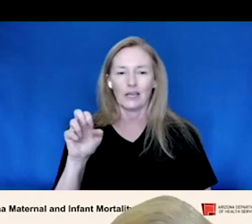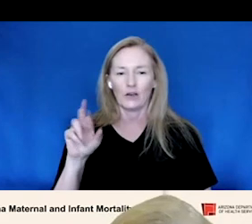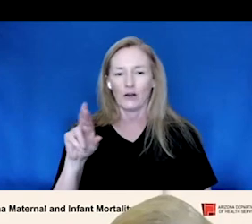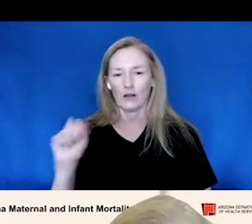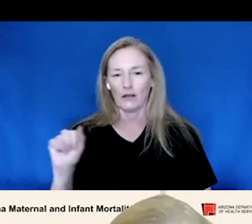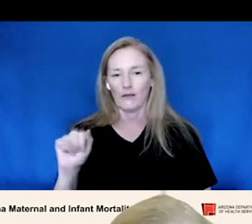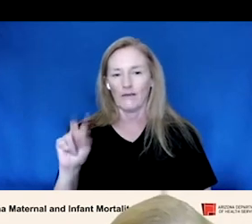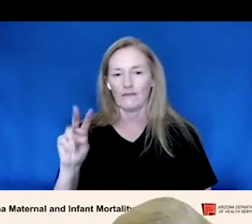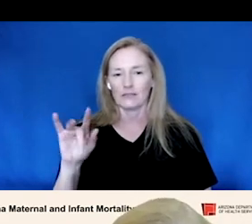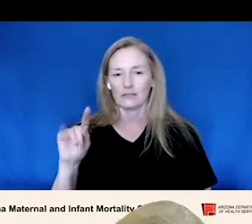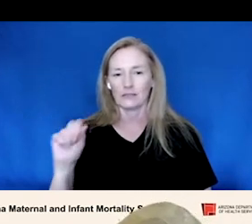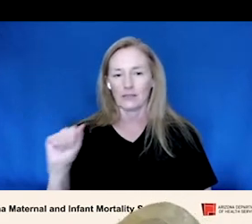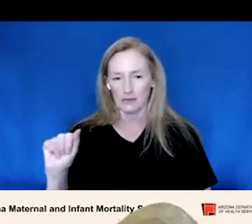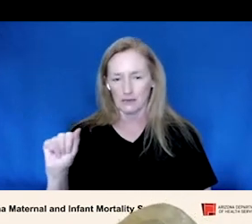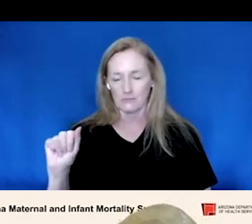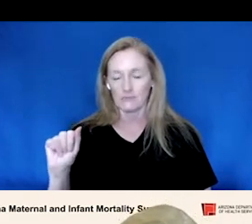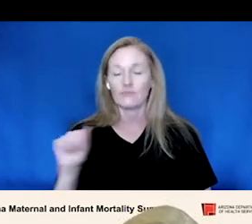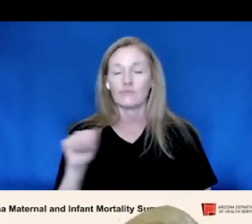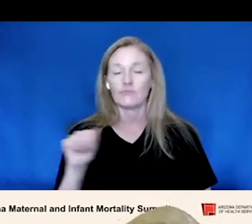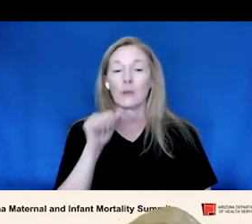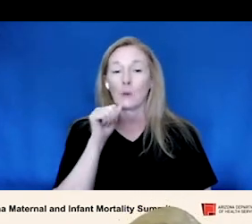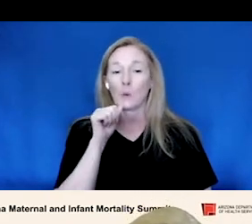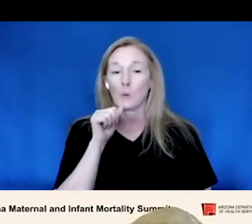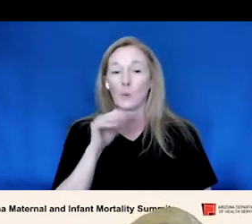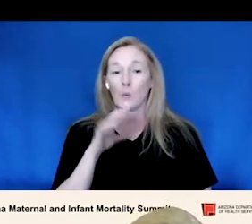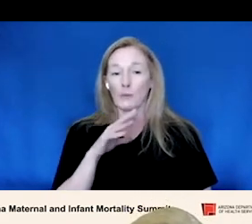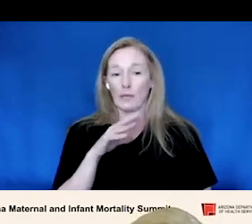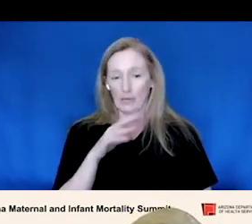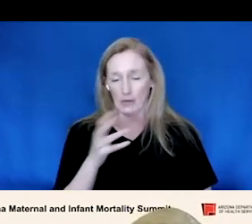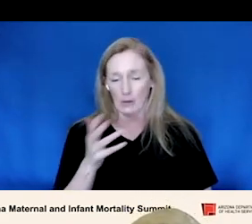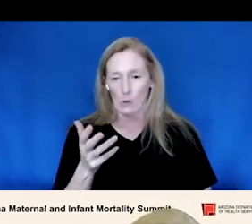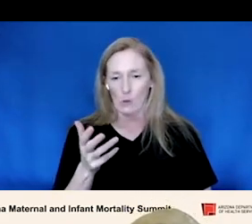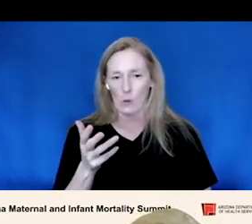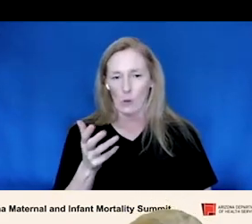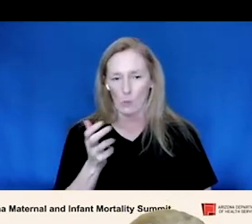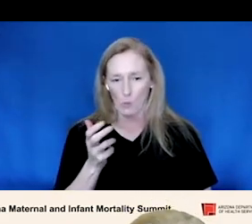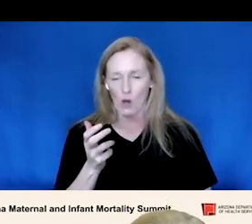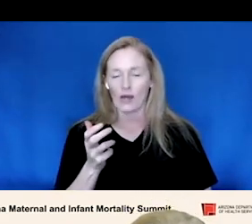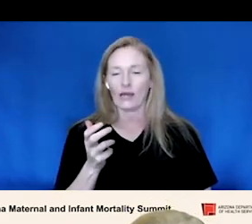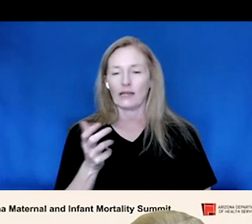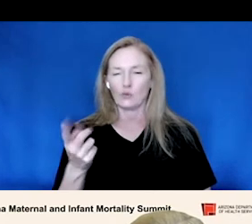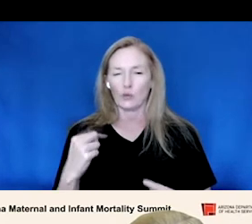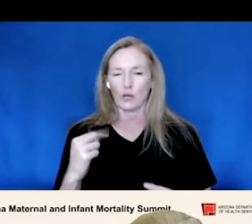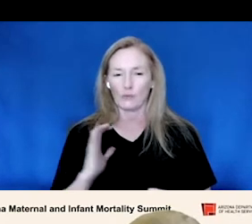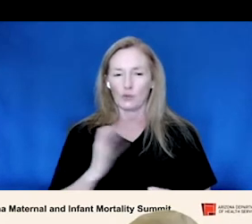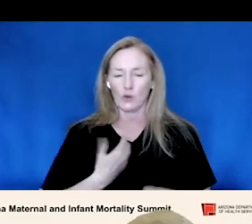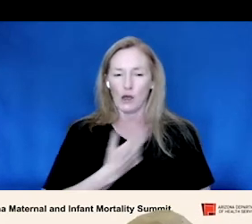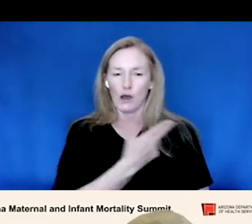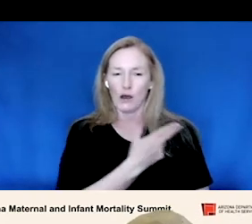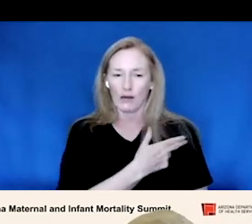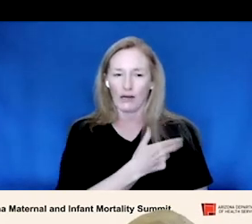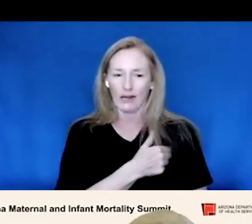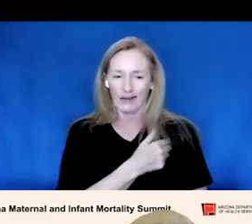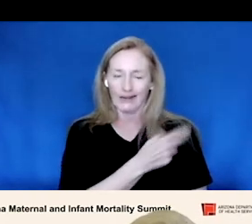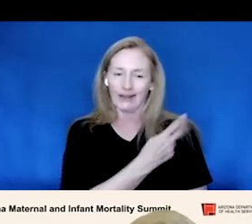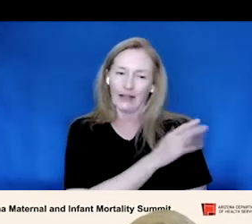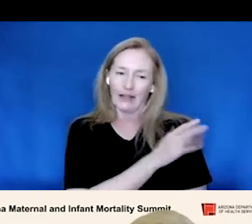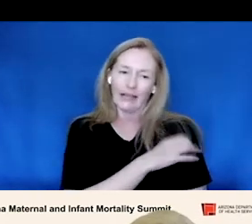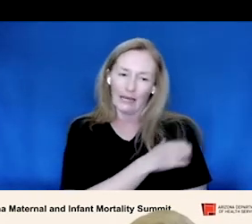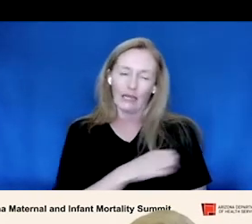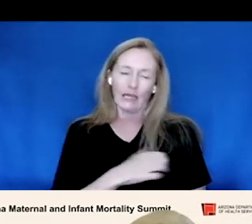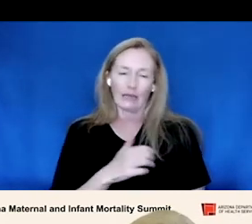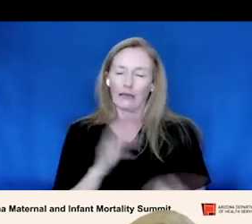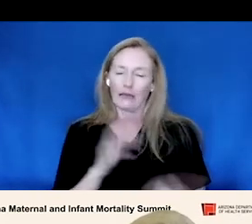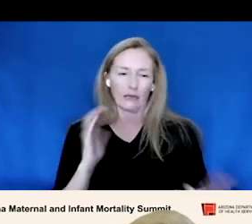And the women actually wanted to be seen in our clinic versus via telehealth. So we would bring